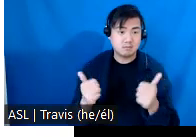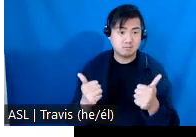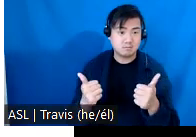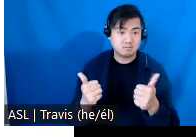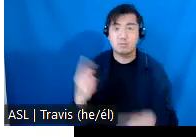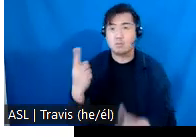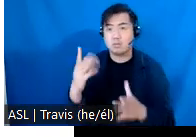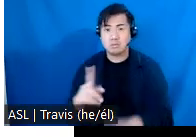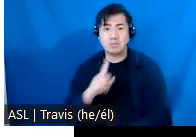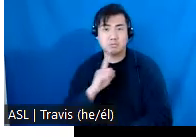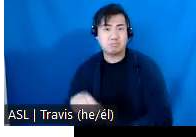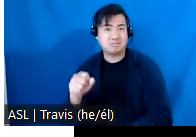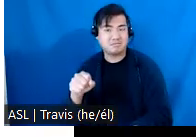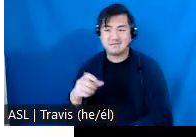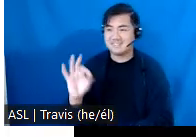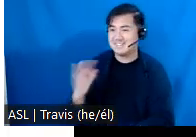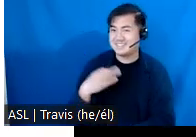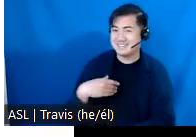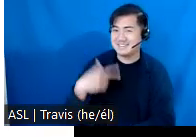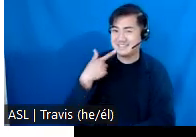Perfect. Yes. Okay, thank you.